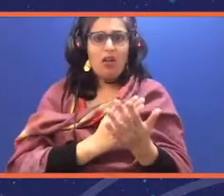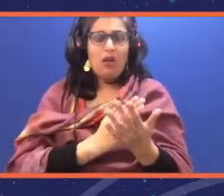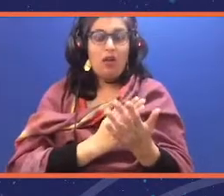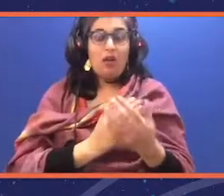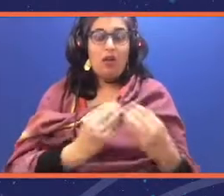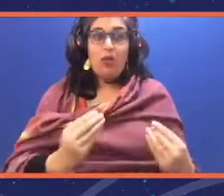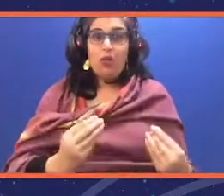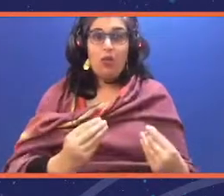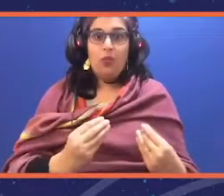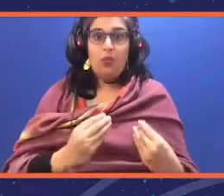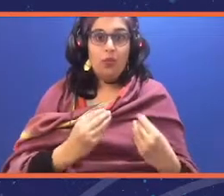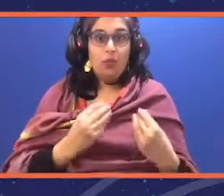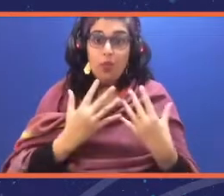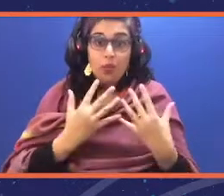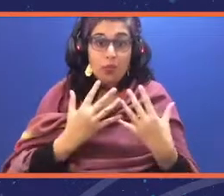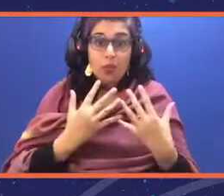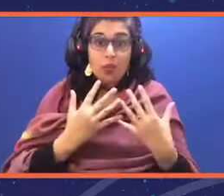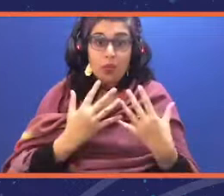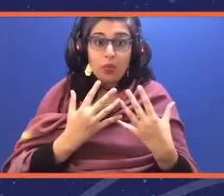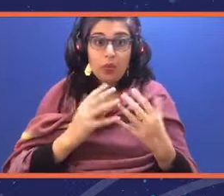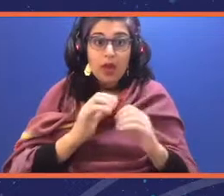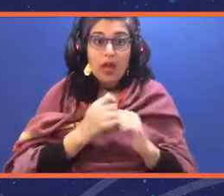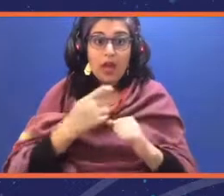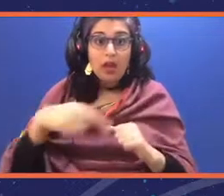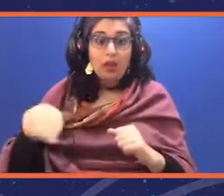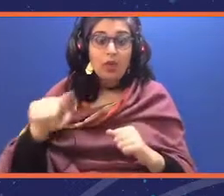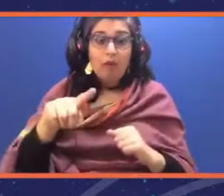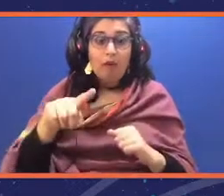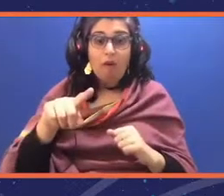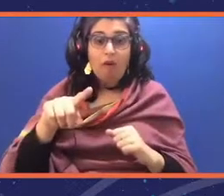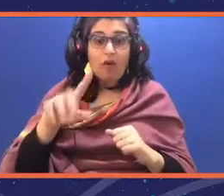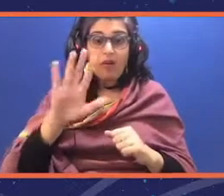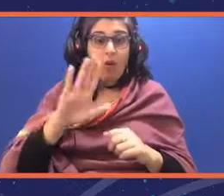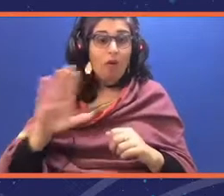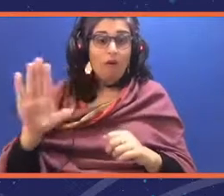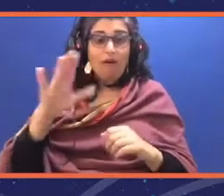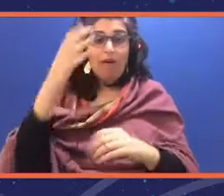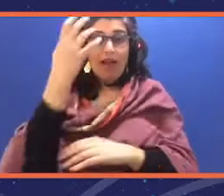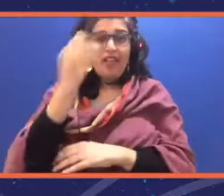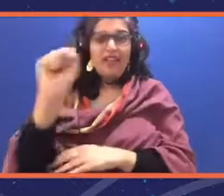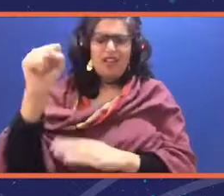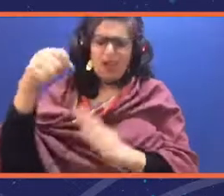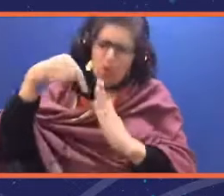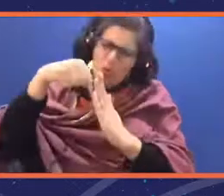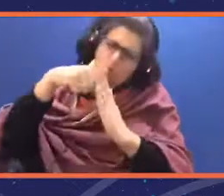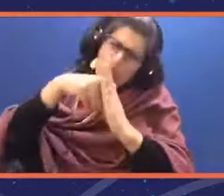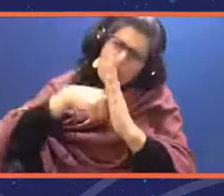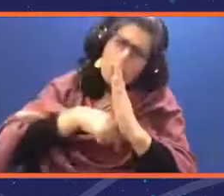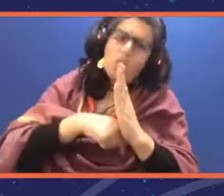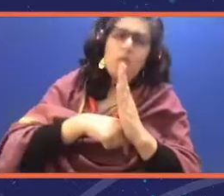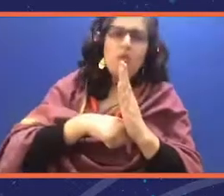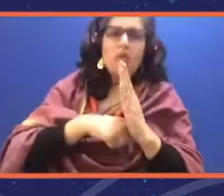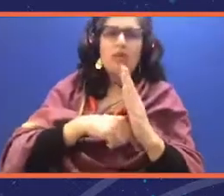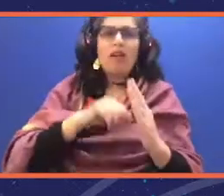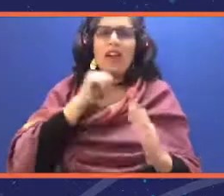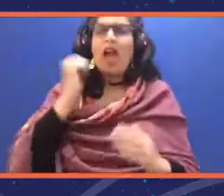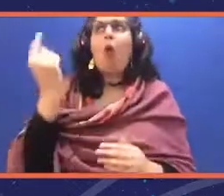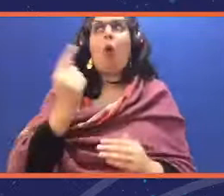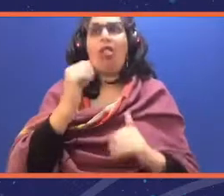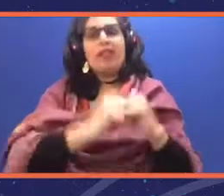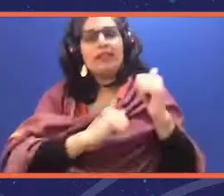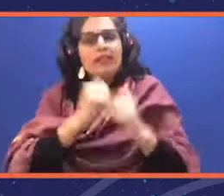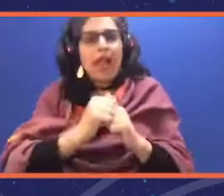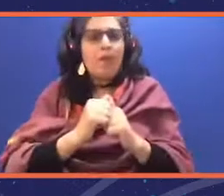how y'all's activism really tries to go deep, aside from the structural change and the systemic in the on the streets